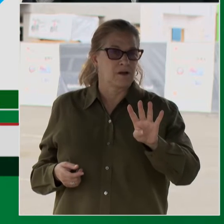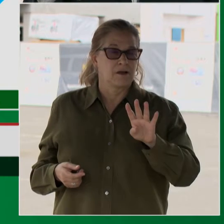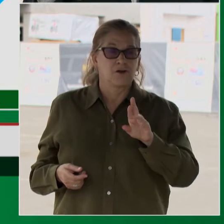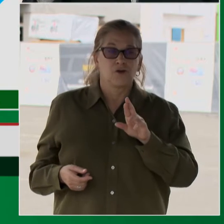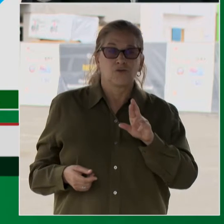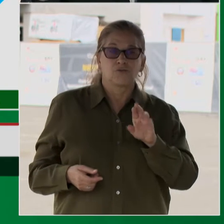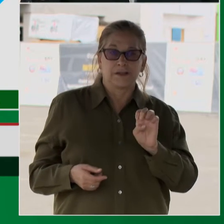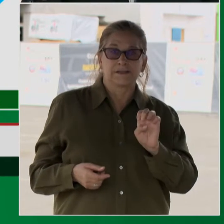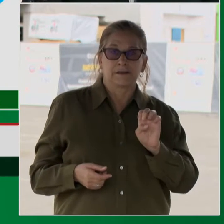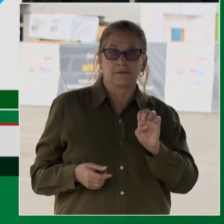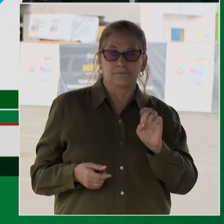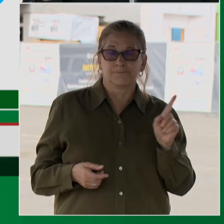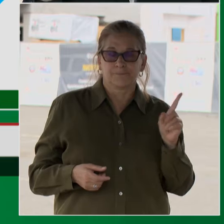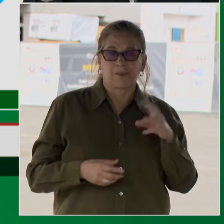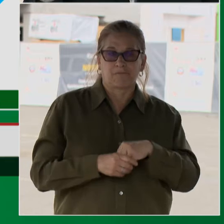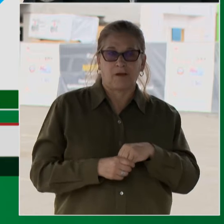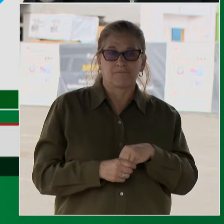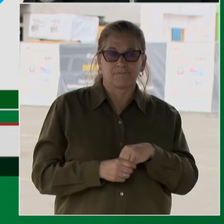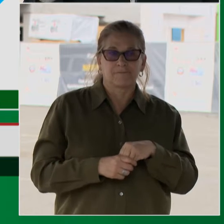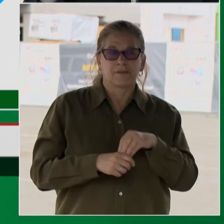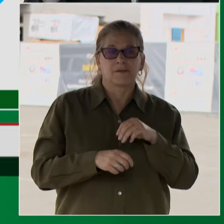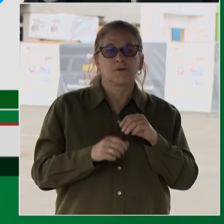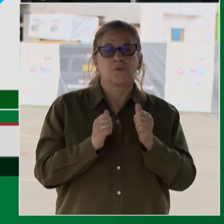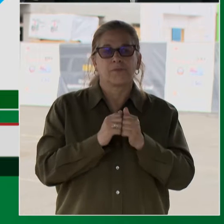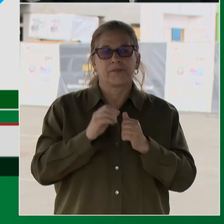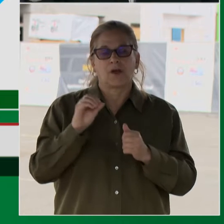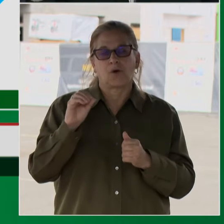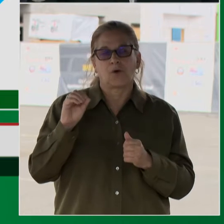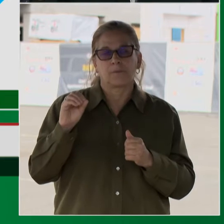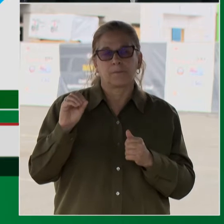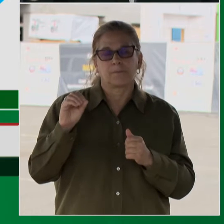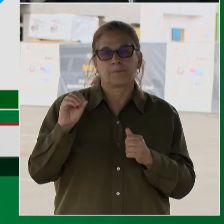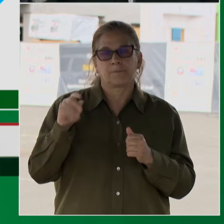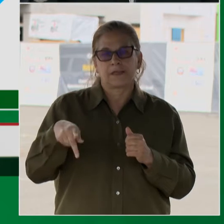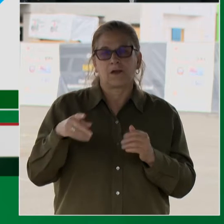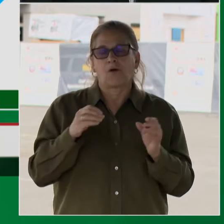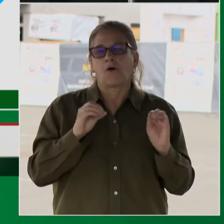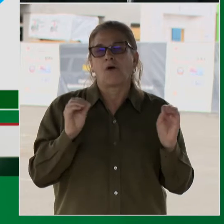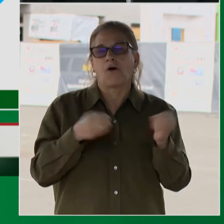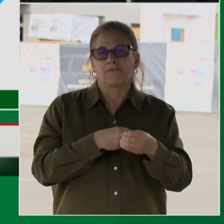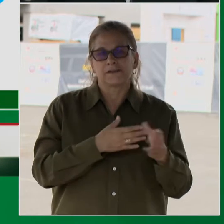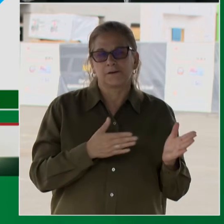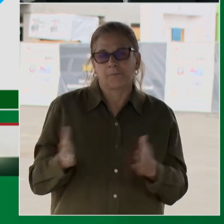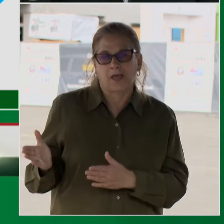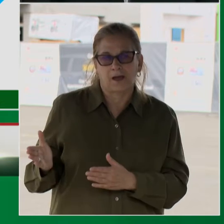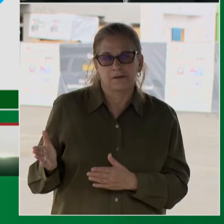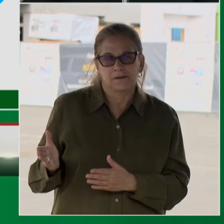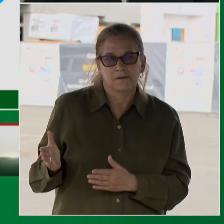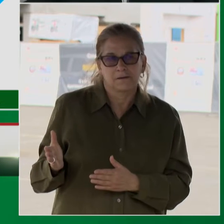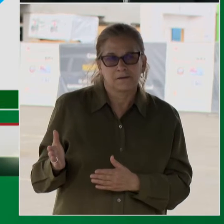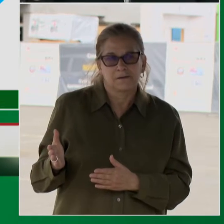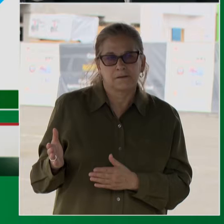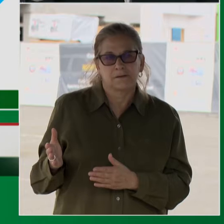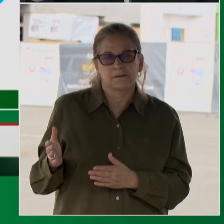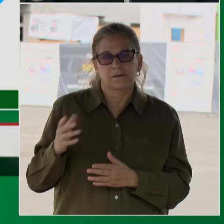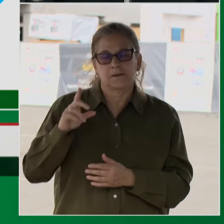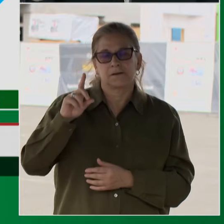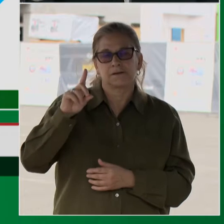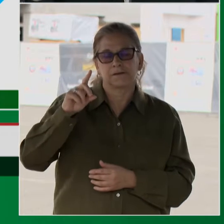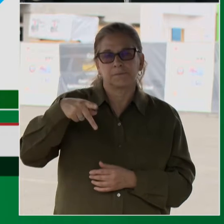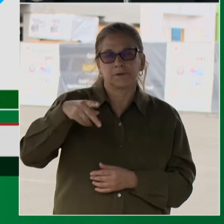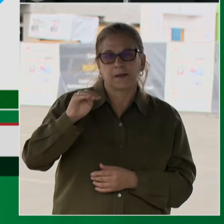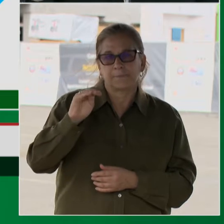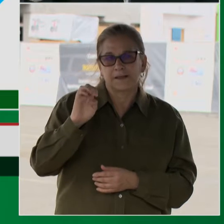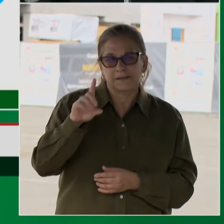colleagues and worked with the OP food policy team, and we engaged retailers and residents, community organizations,